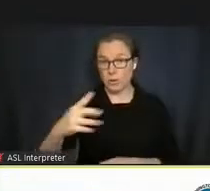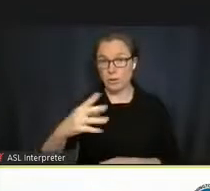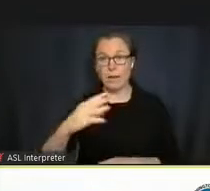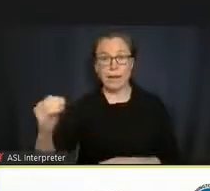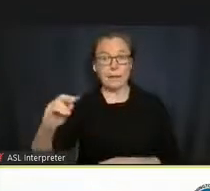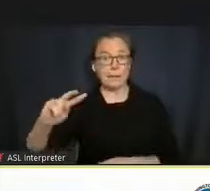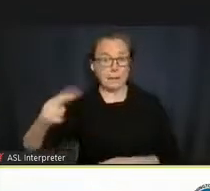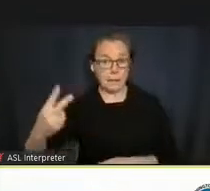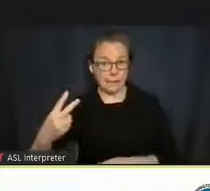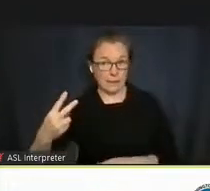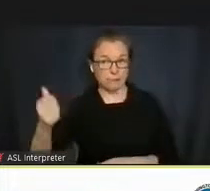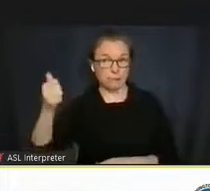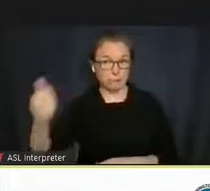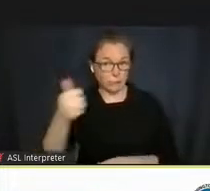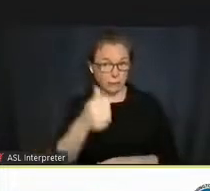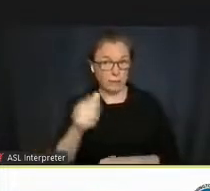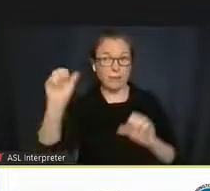2nd.